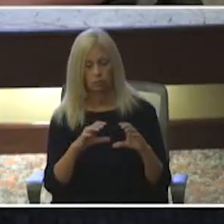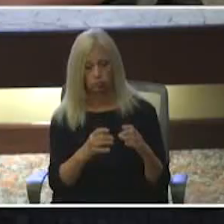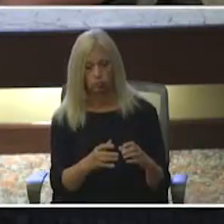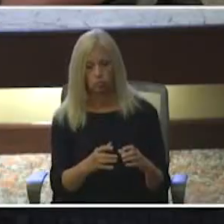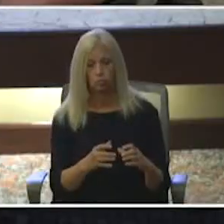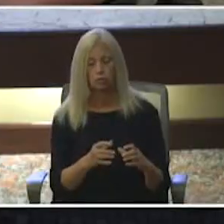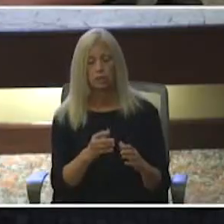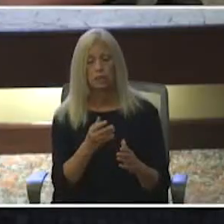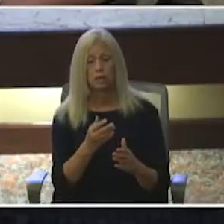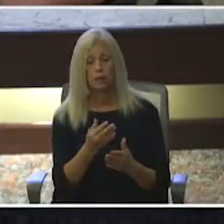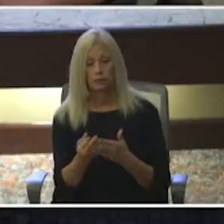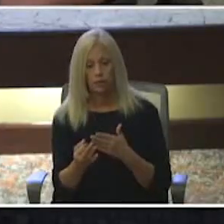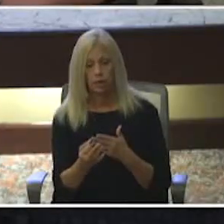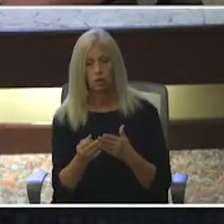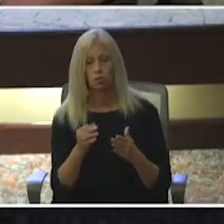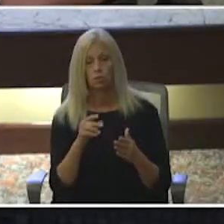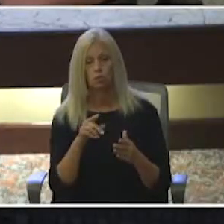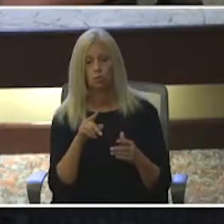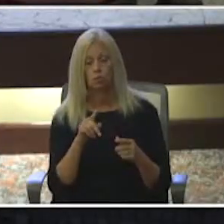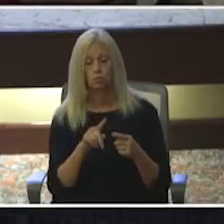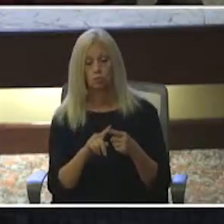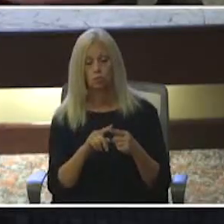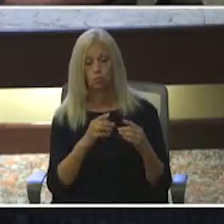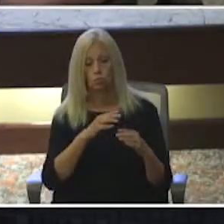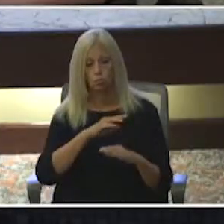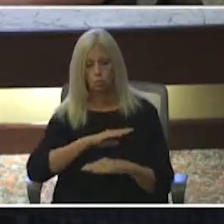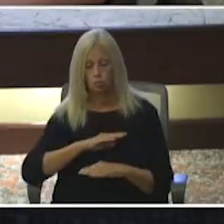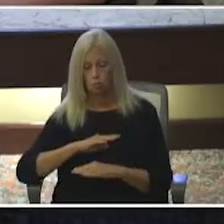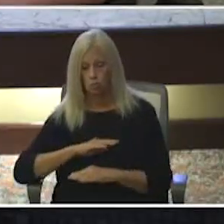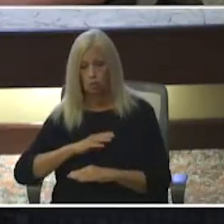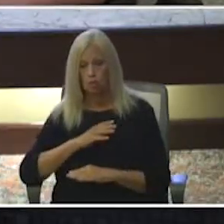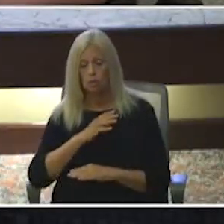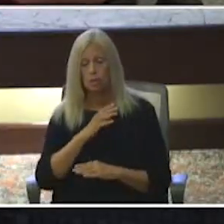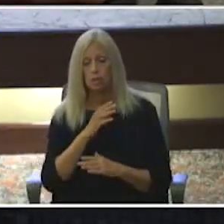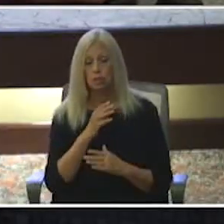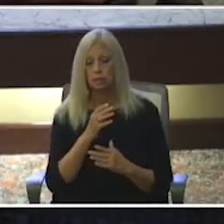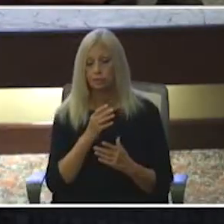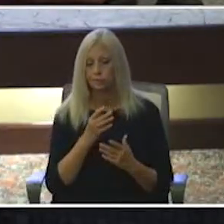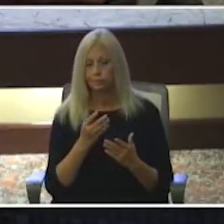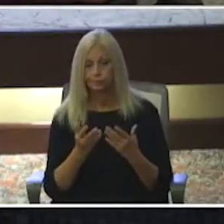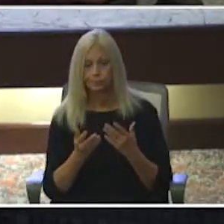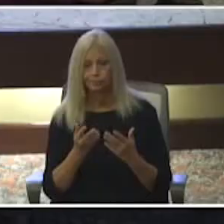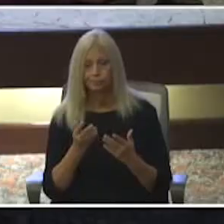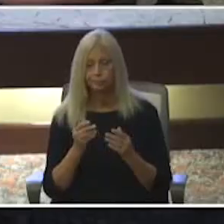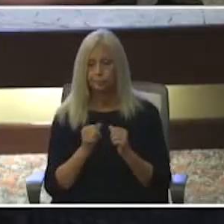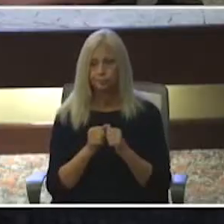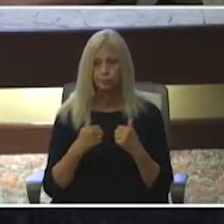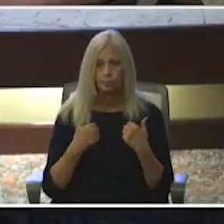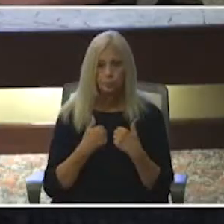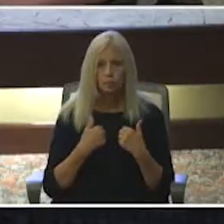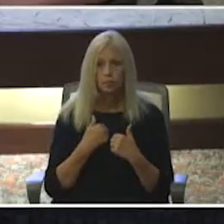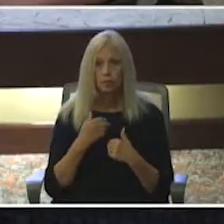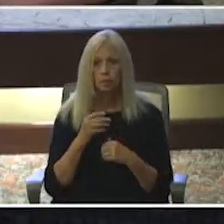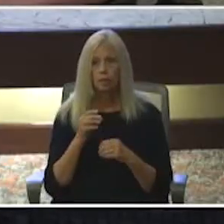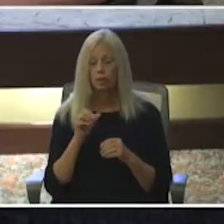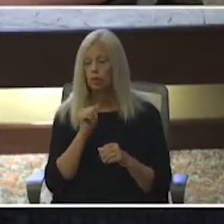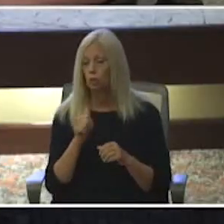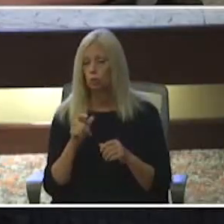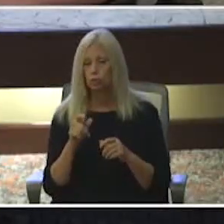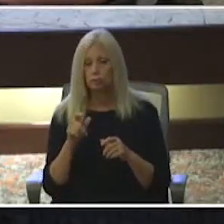standards, reduce our call volume and improve response so we're not having an increase of